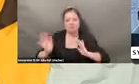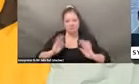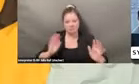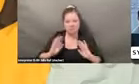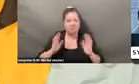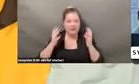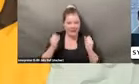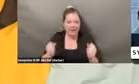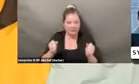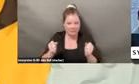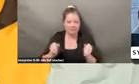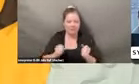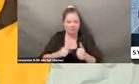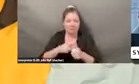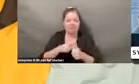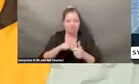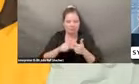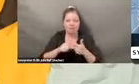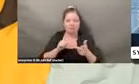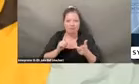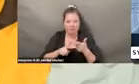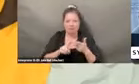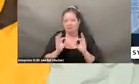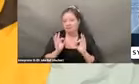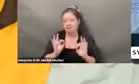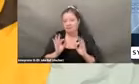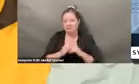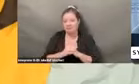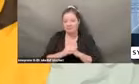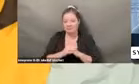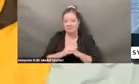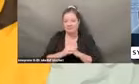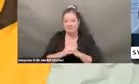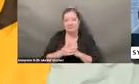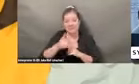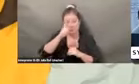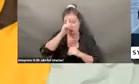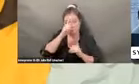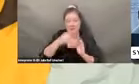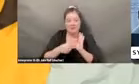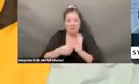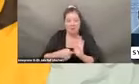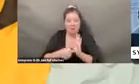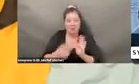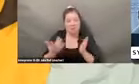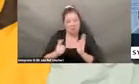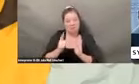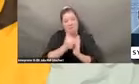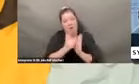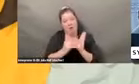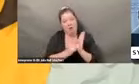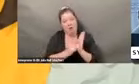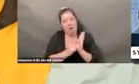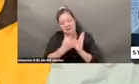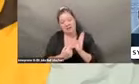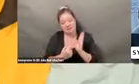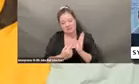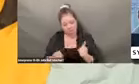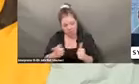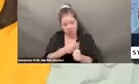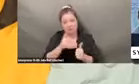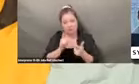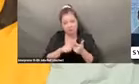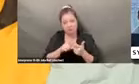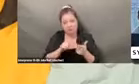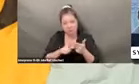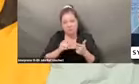found. It's also a legal requirement it's in Germany, but we think that it's a